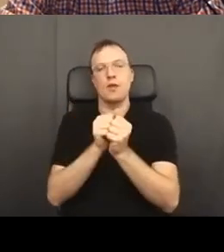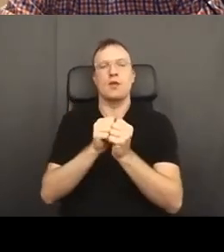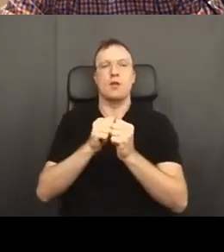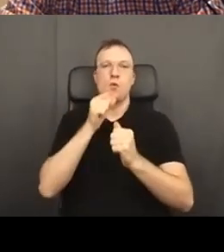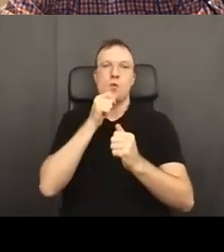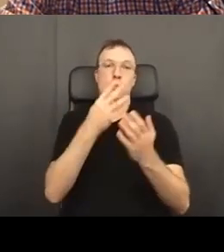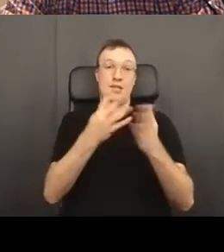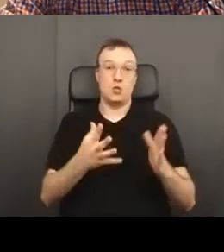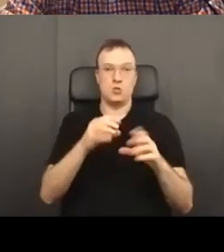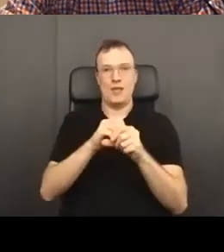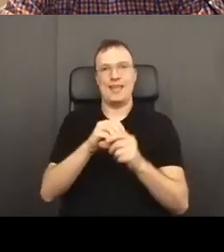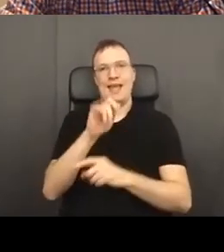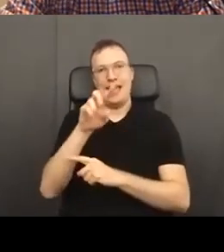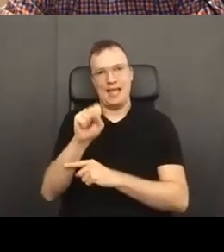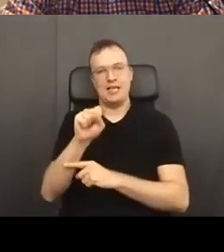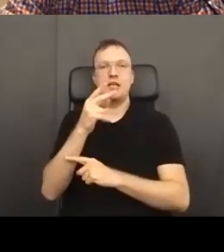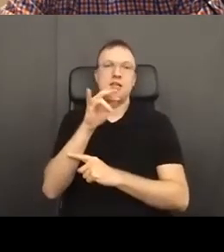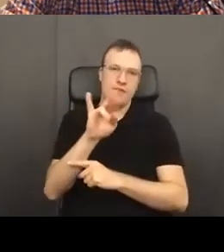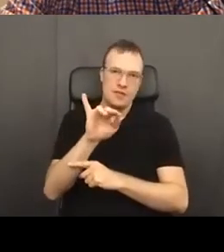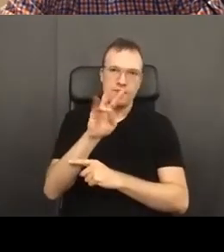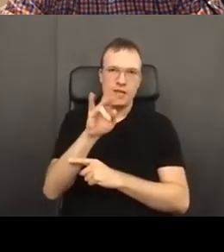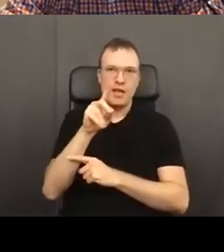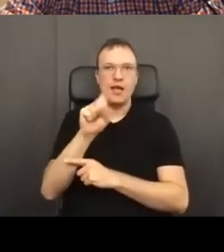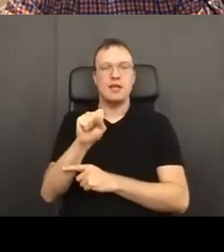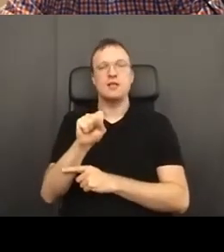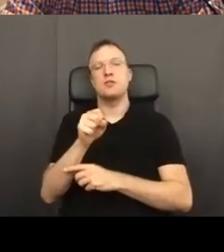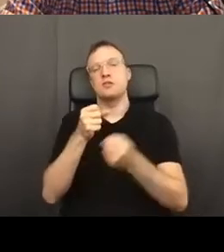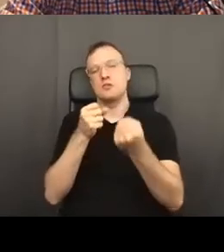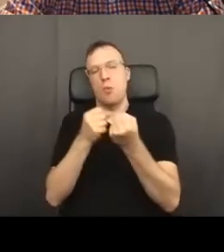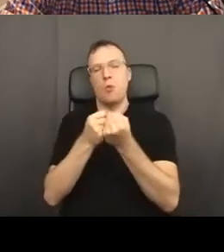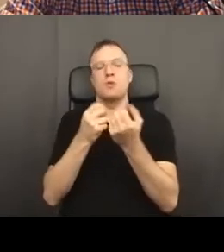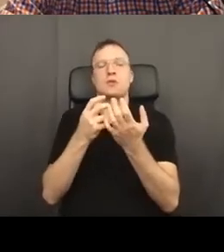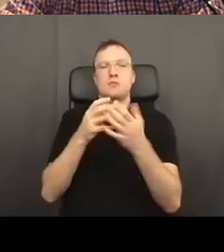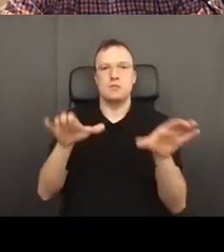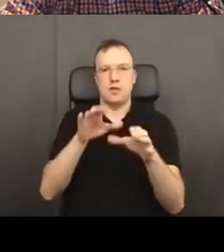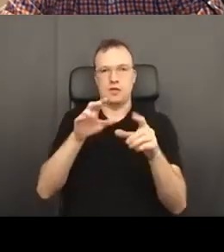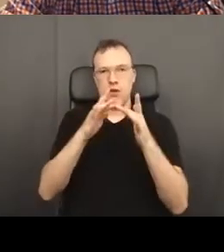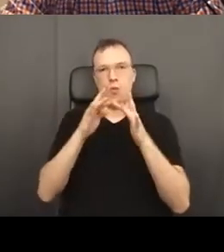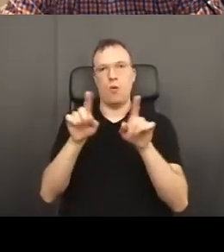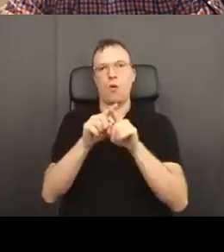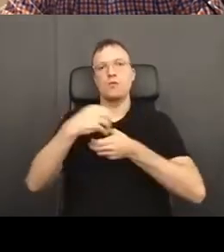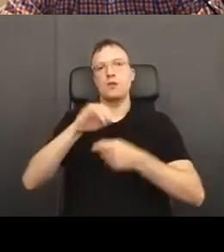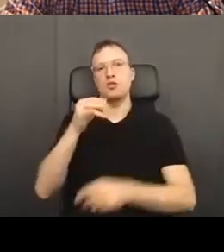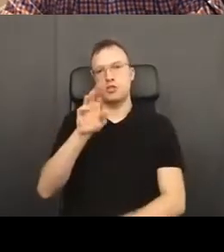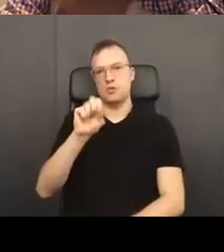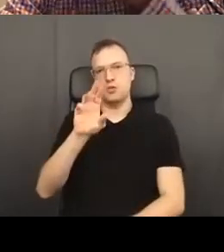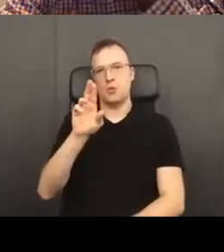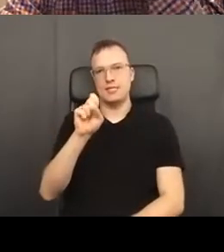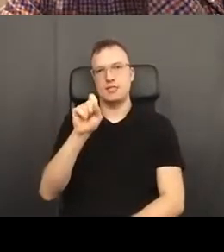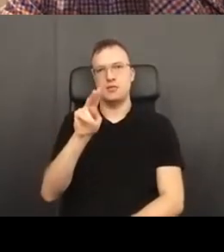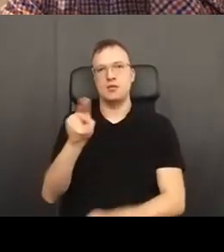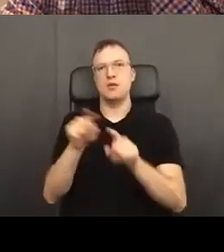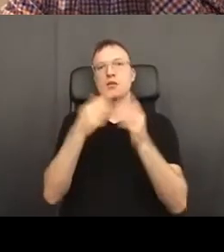And we're grateful for the presence of James Ruston from the Toronto Prisoners' Rights Project. Thanks also to our ASL interpreter,